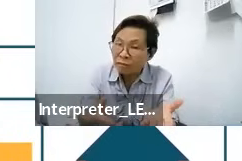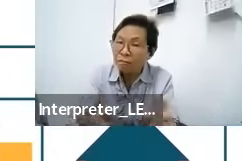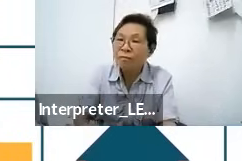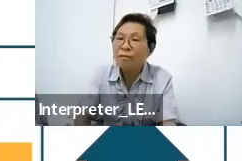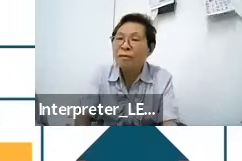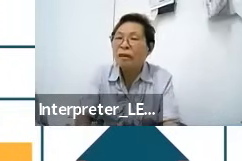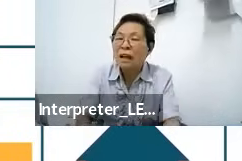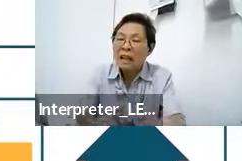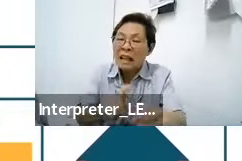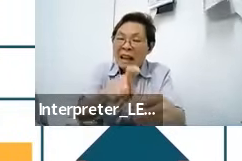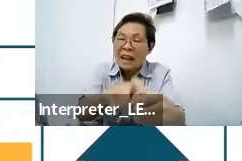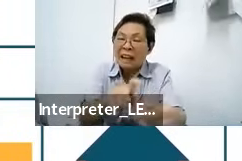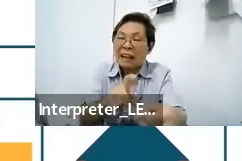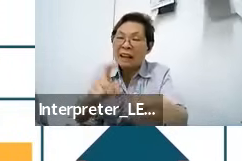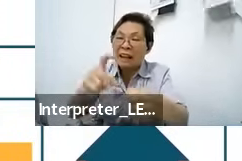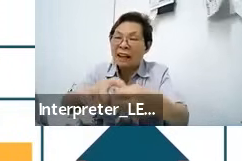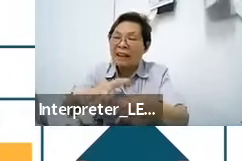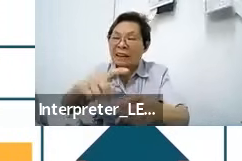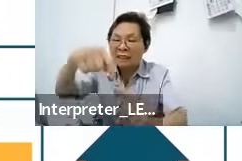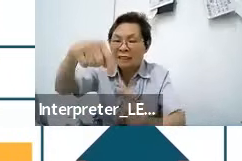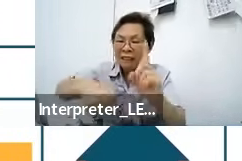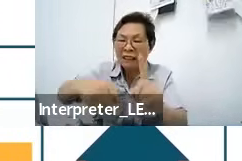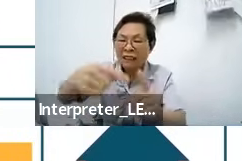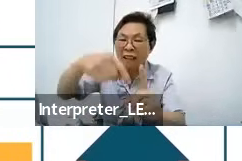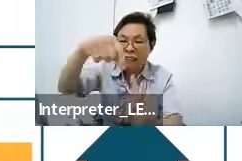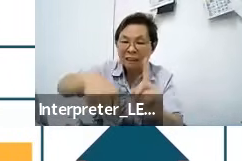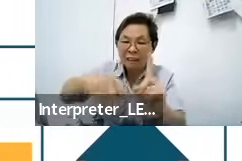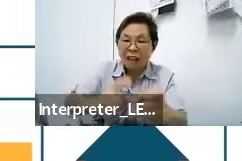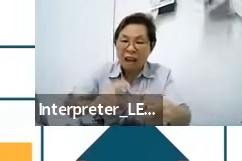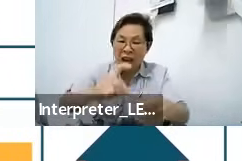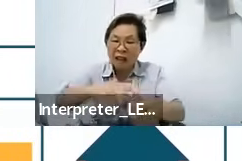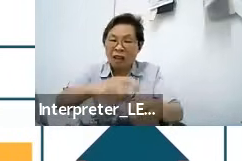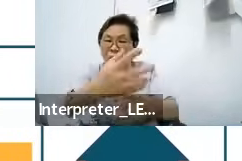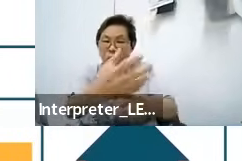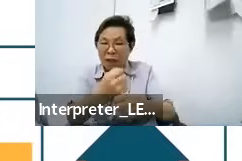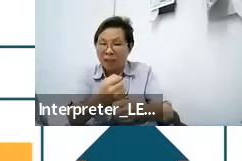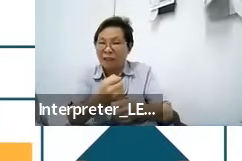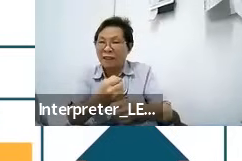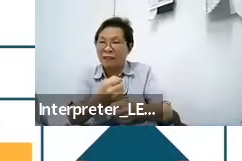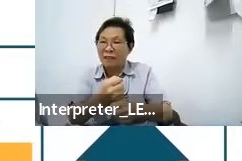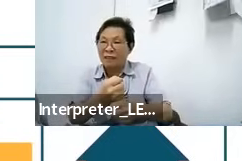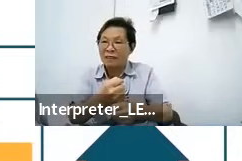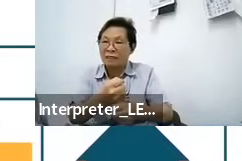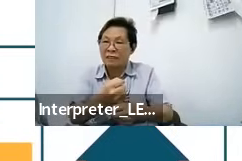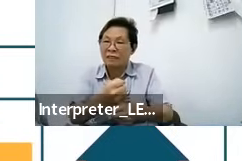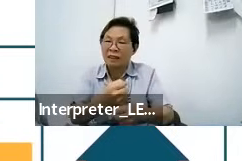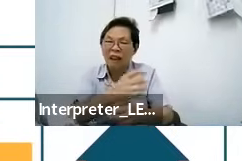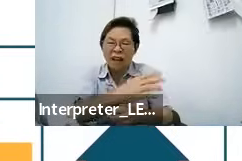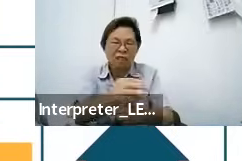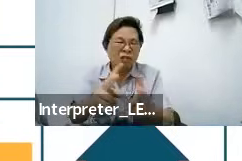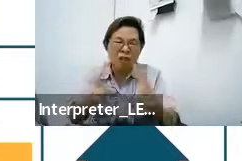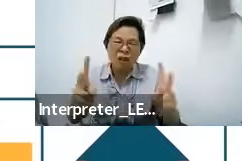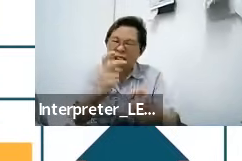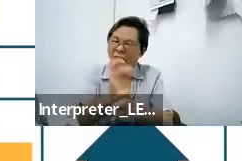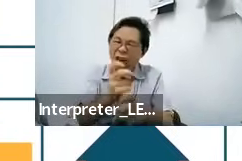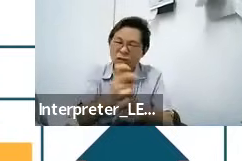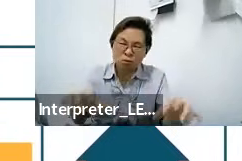So linking database together is very important, and it's very also hard to do that.